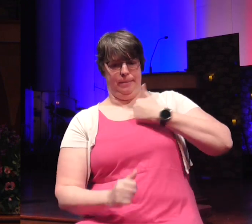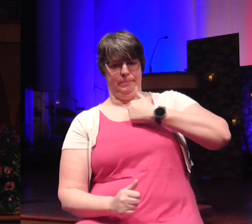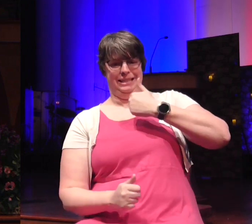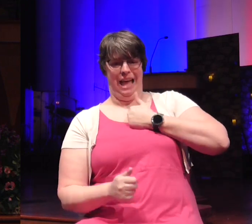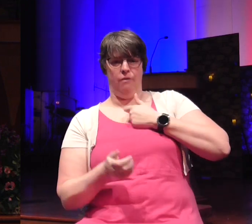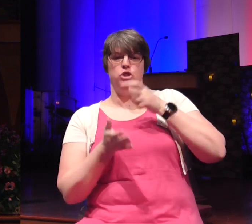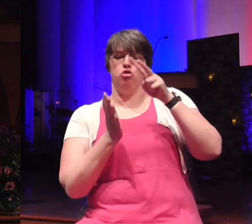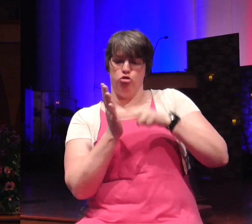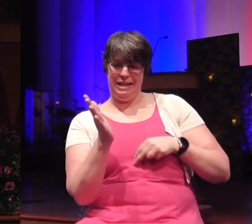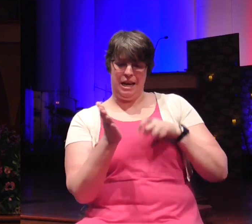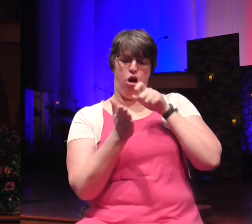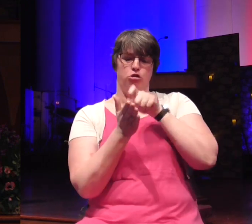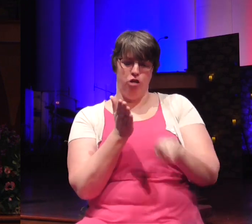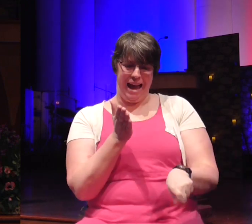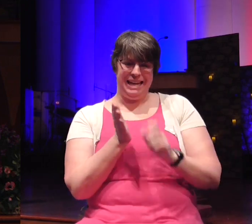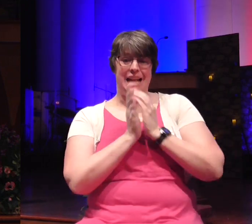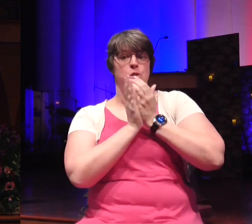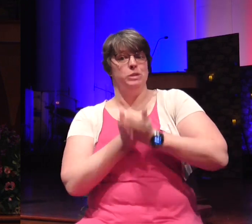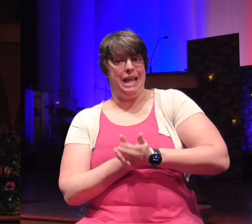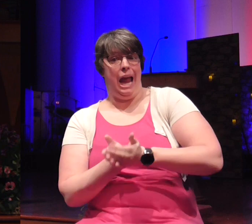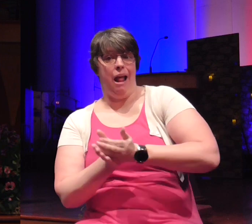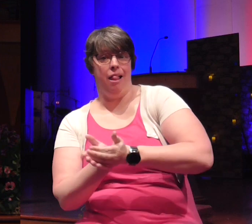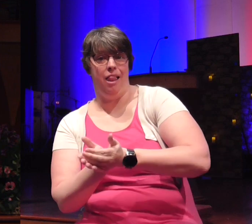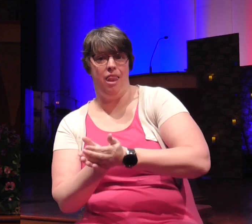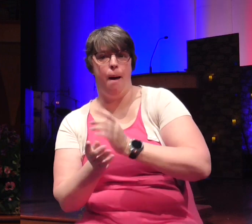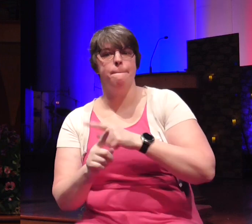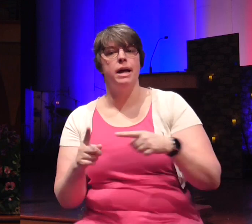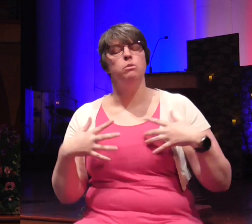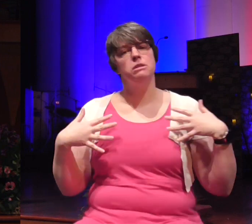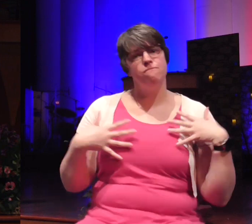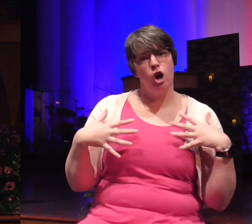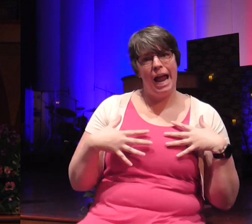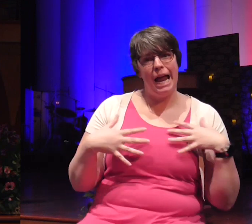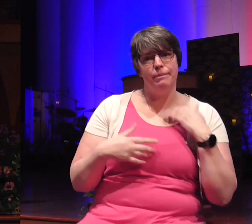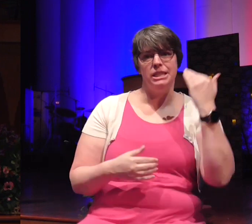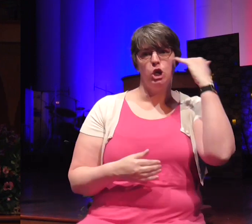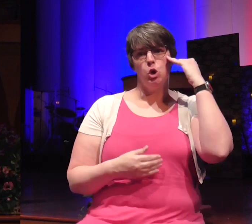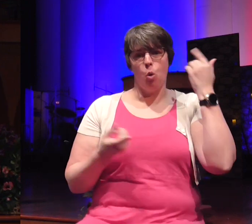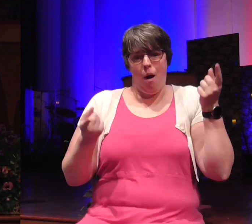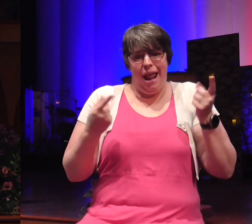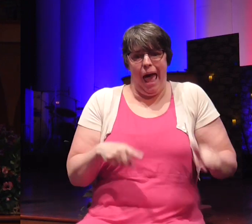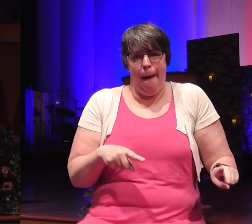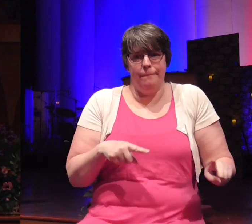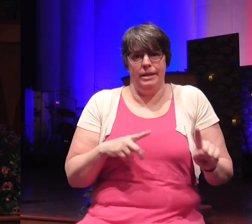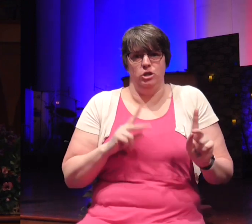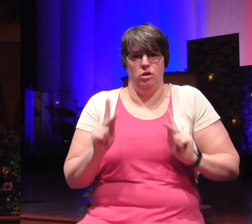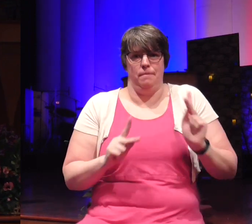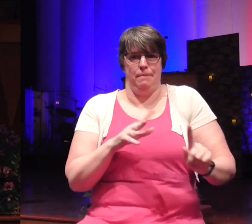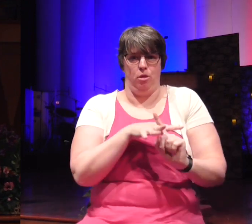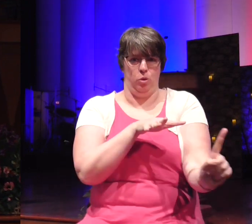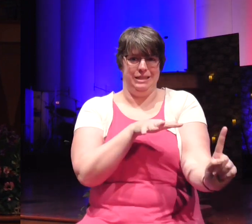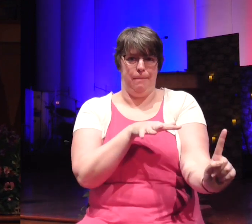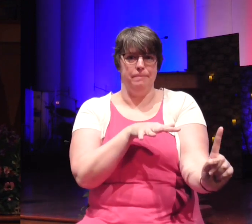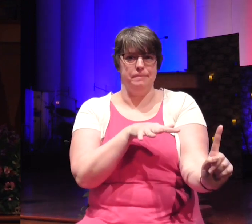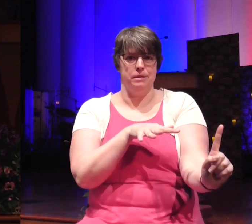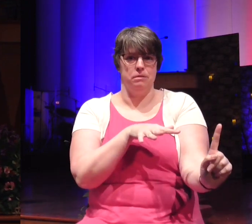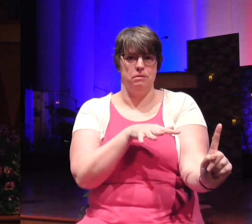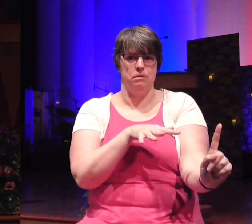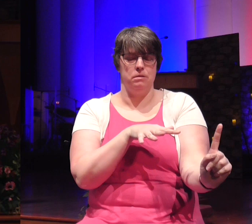wanted a free life, but he was so afraid because he knew what happened to those who tried to escape that